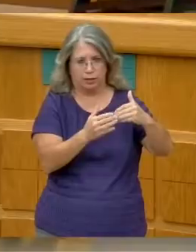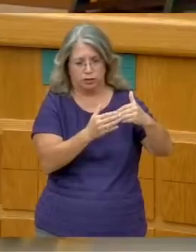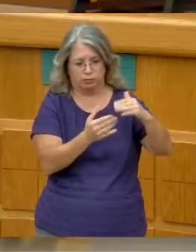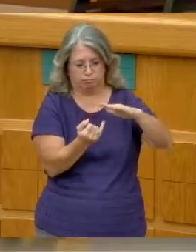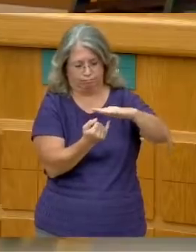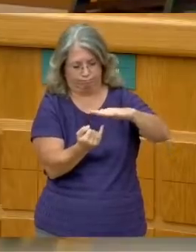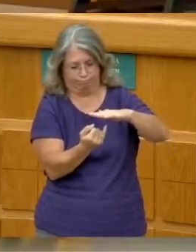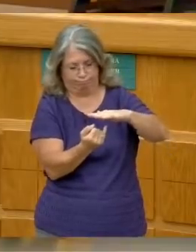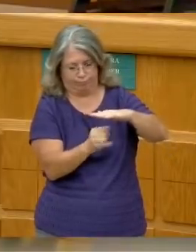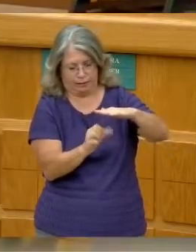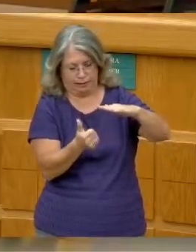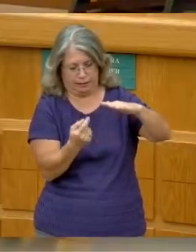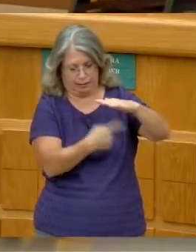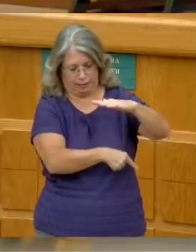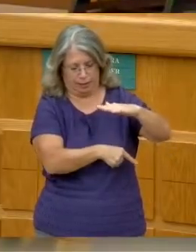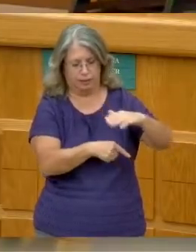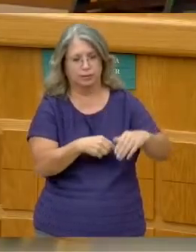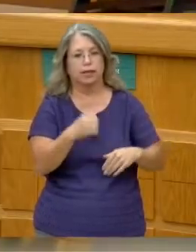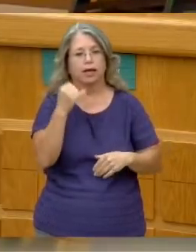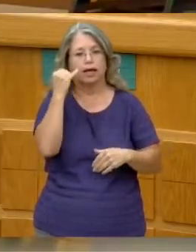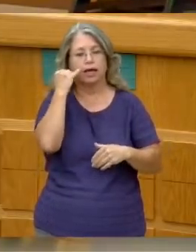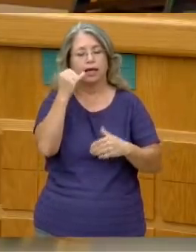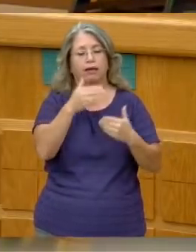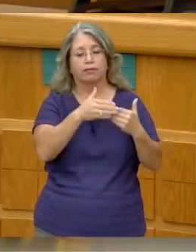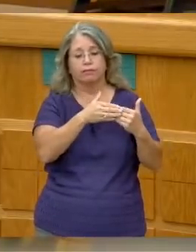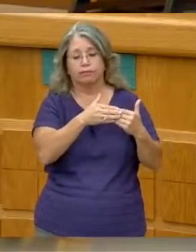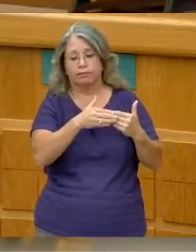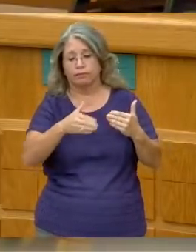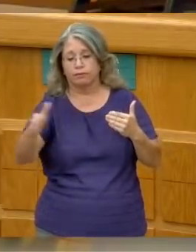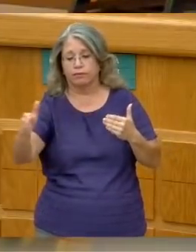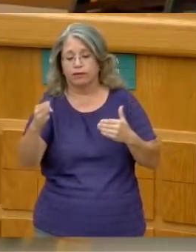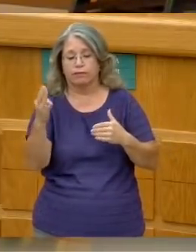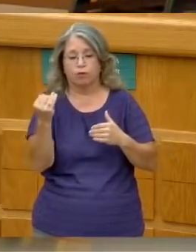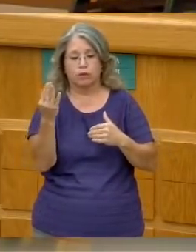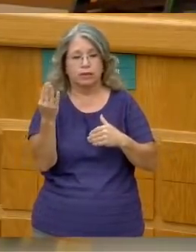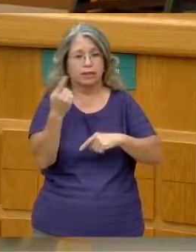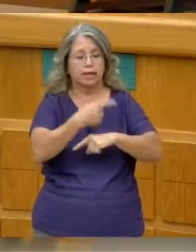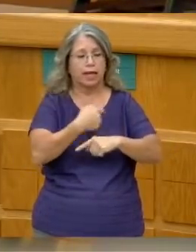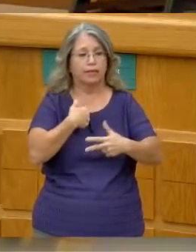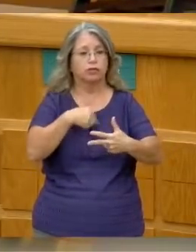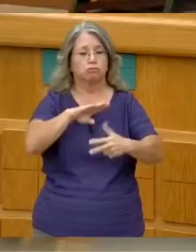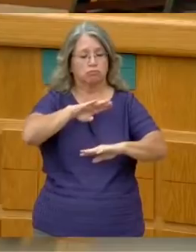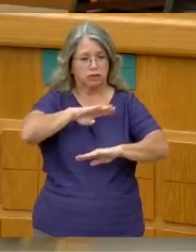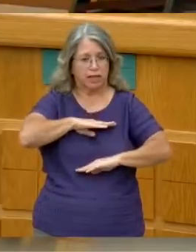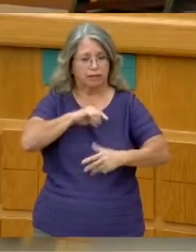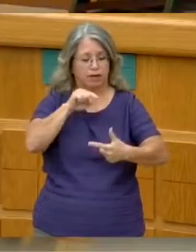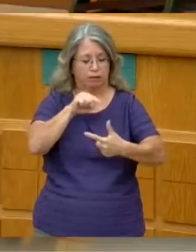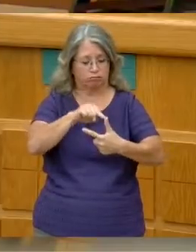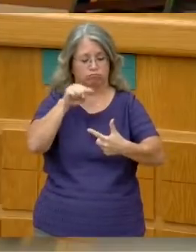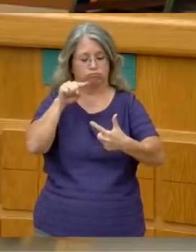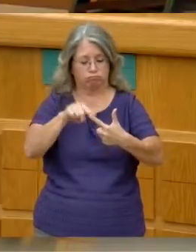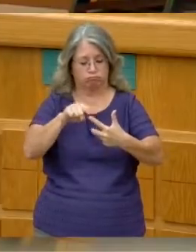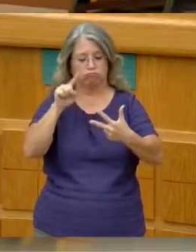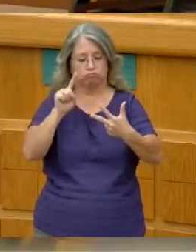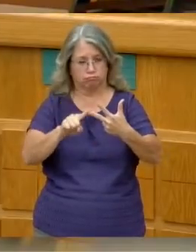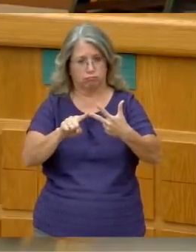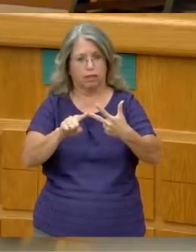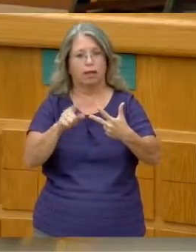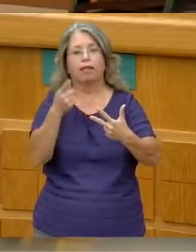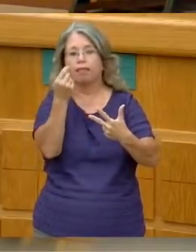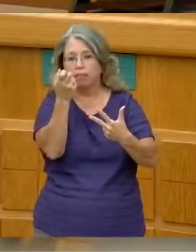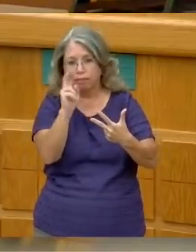If after 14 days you meet that criteria, you may then and only then be